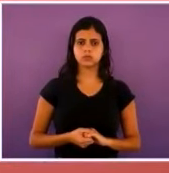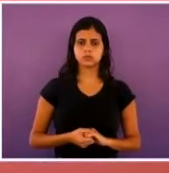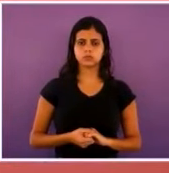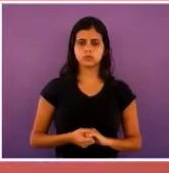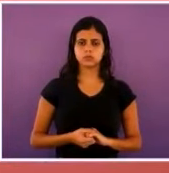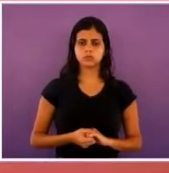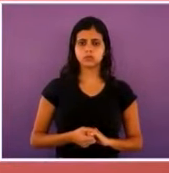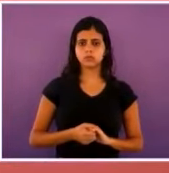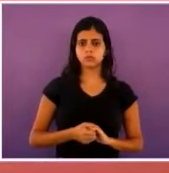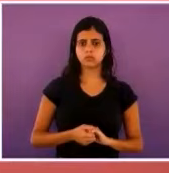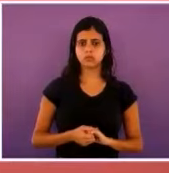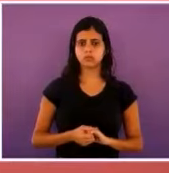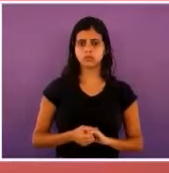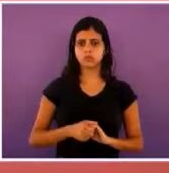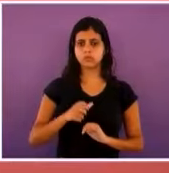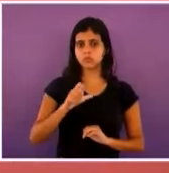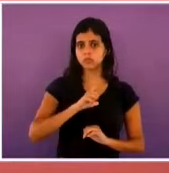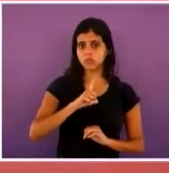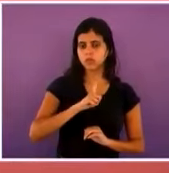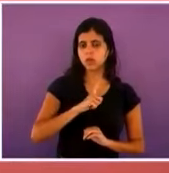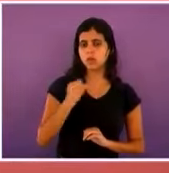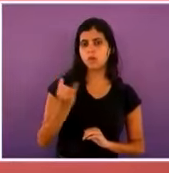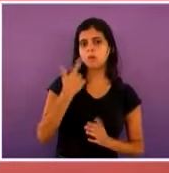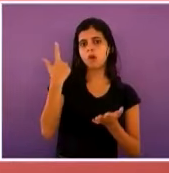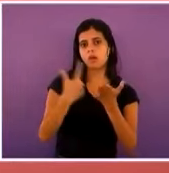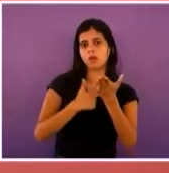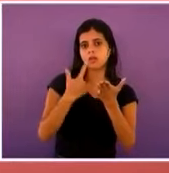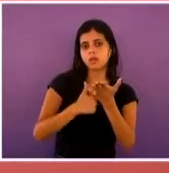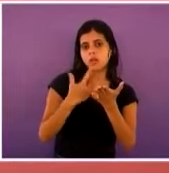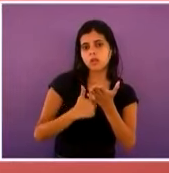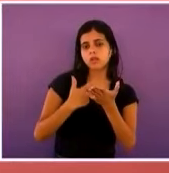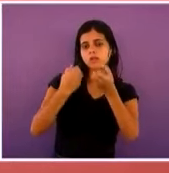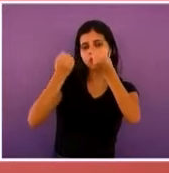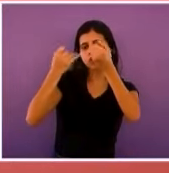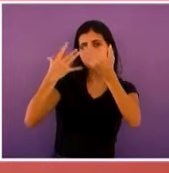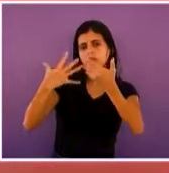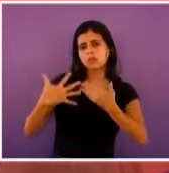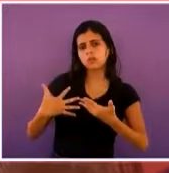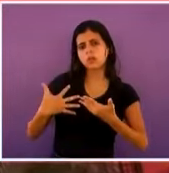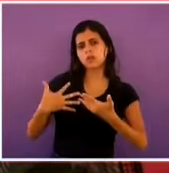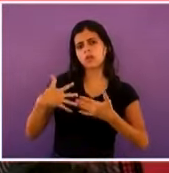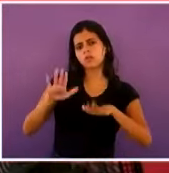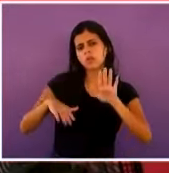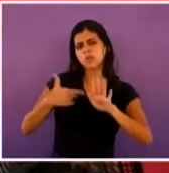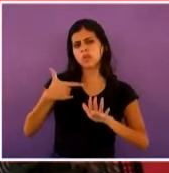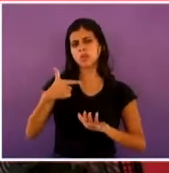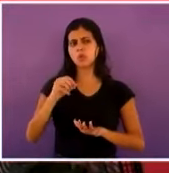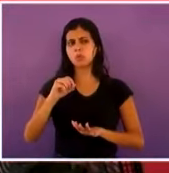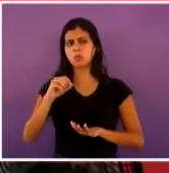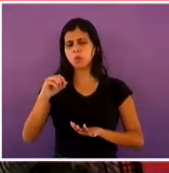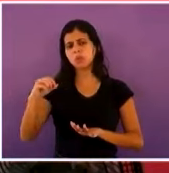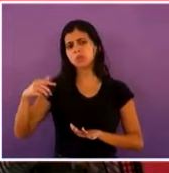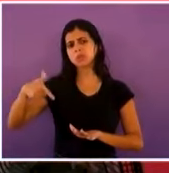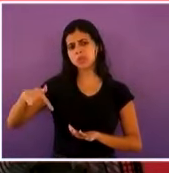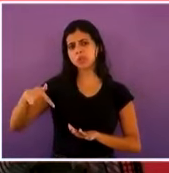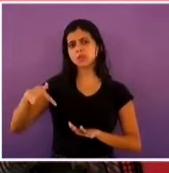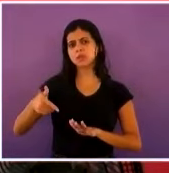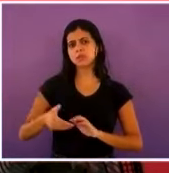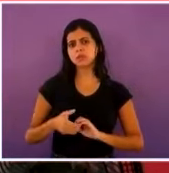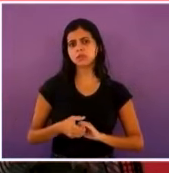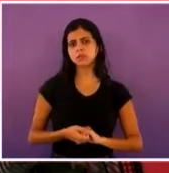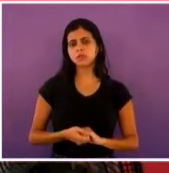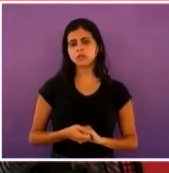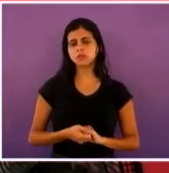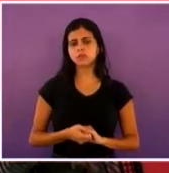2007. Existe importante escrito dele, que volta até 2007. And it has to do with the shrine